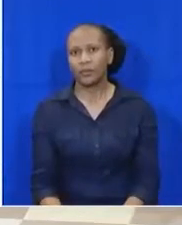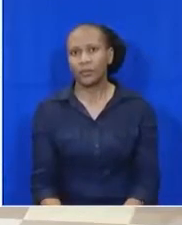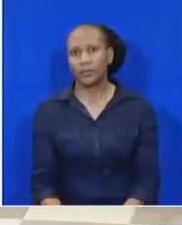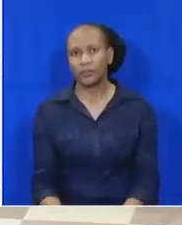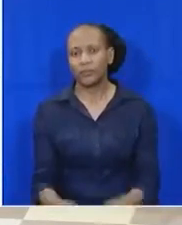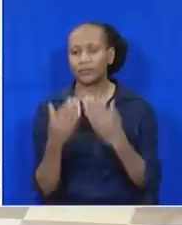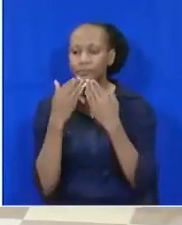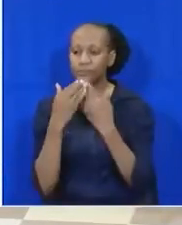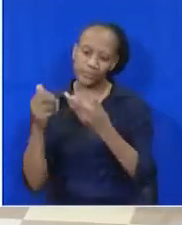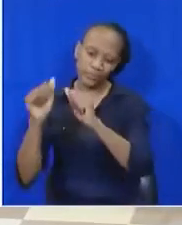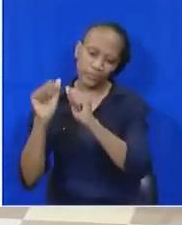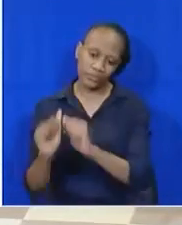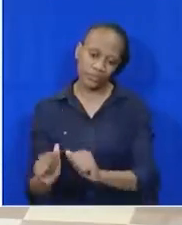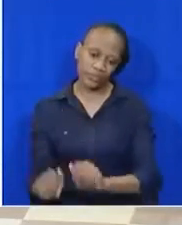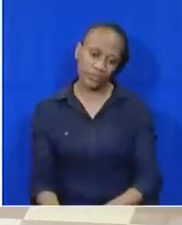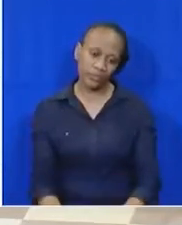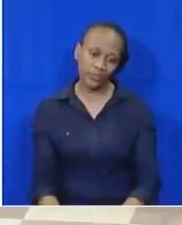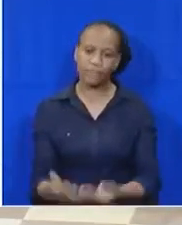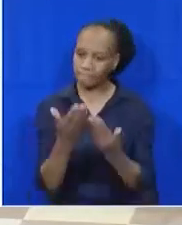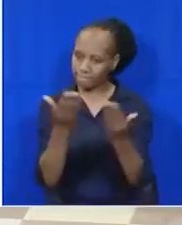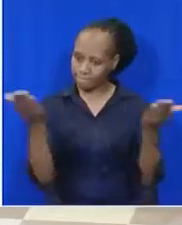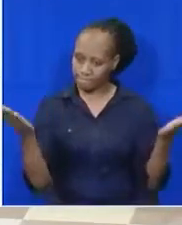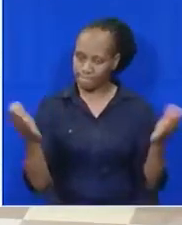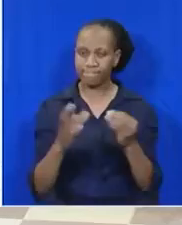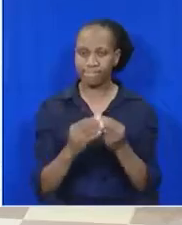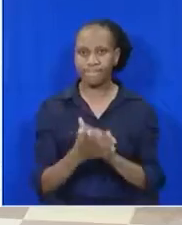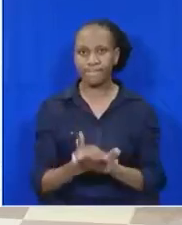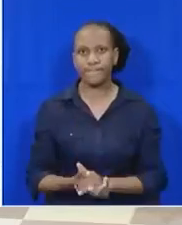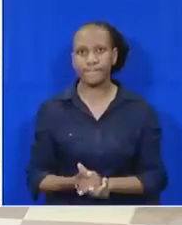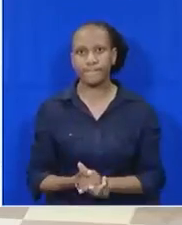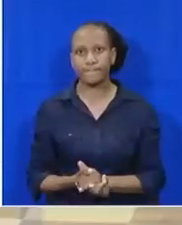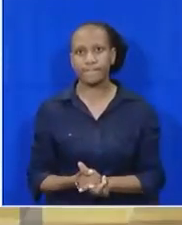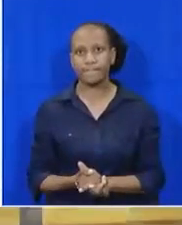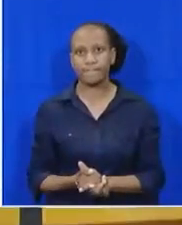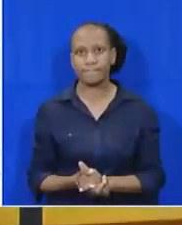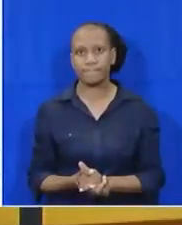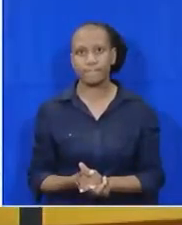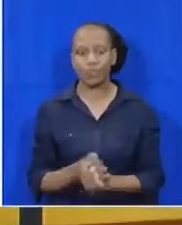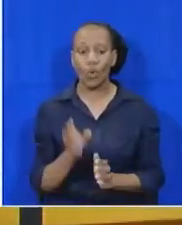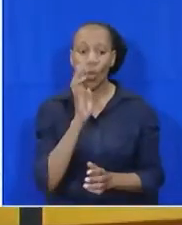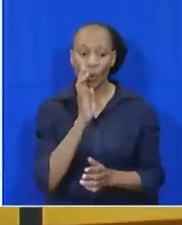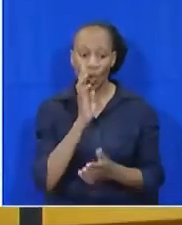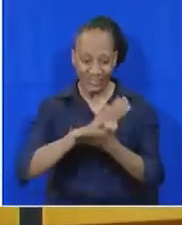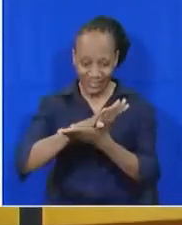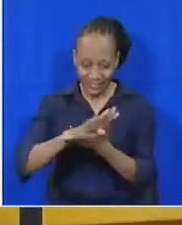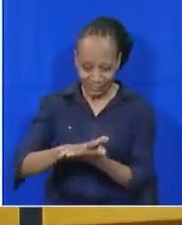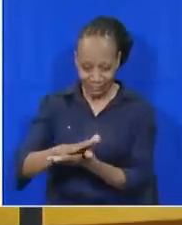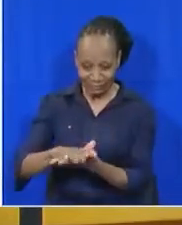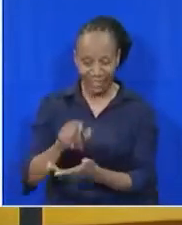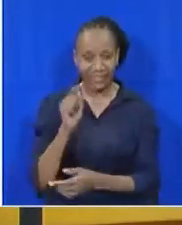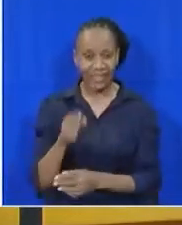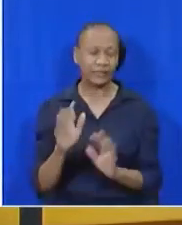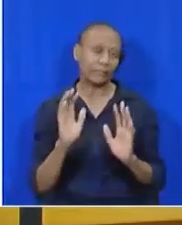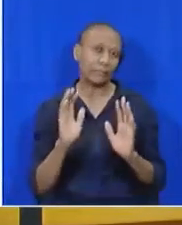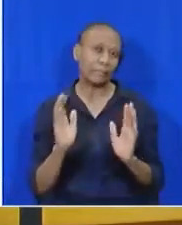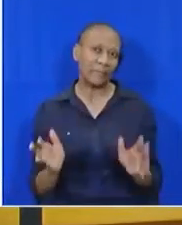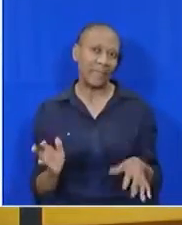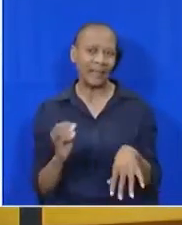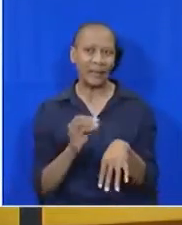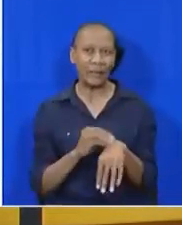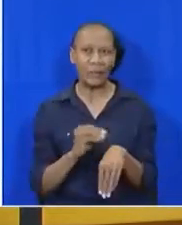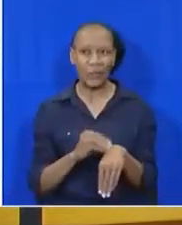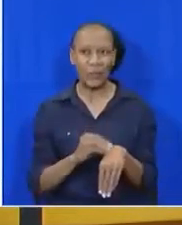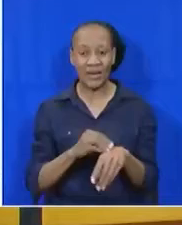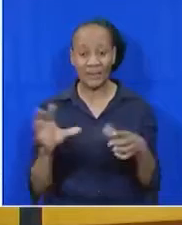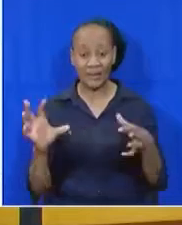Thank you, Honourable Chairperson, Honourable Members. Contamination of groundwater reserves is the biggest risk associated with